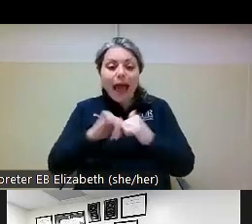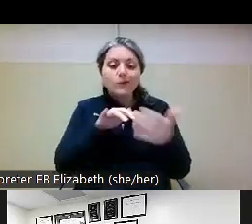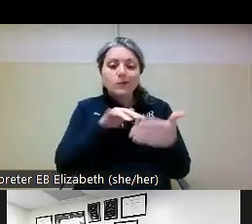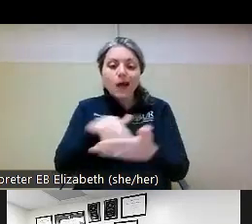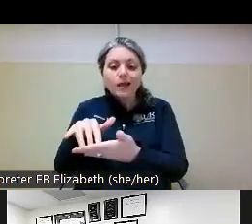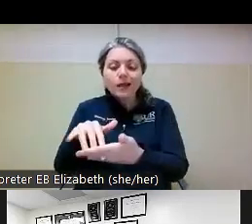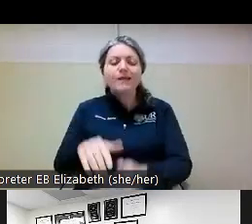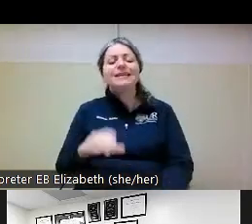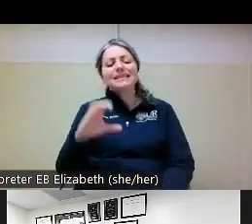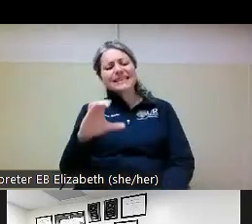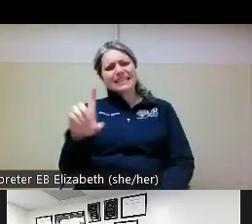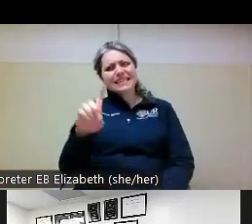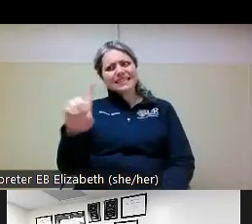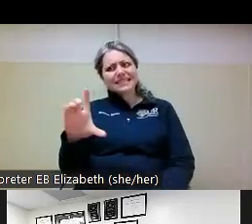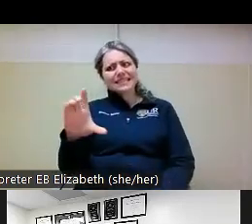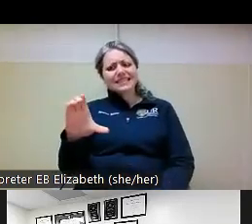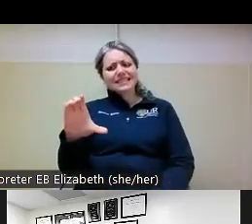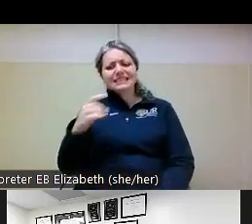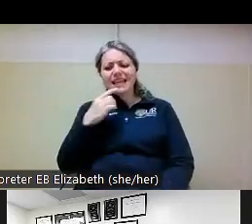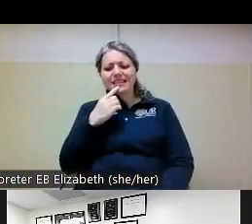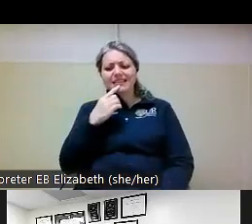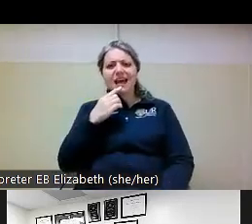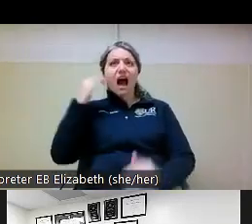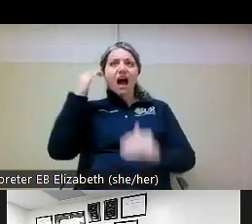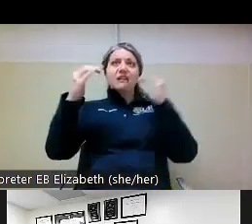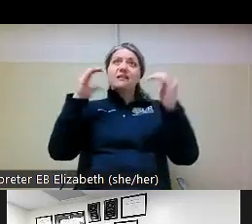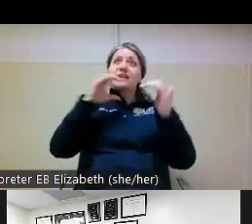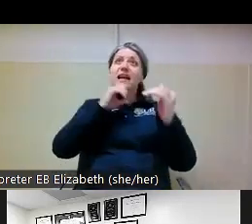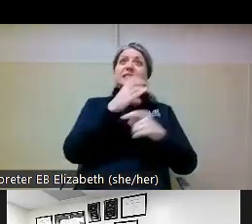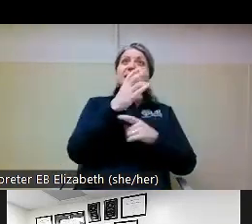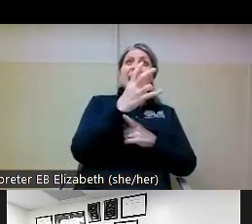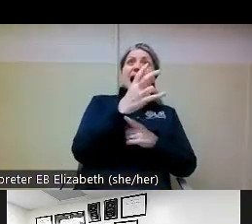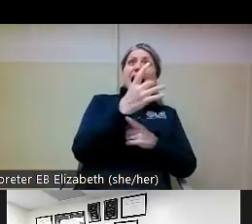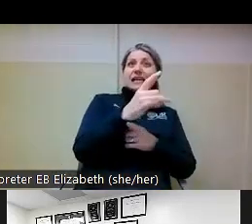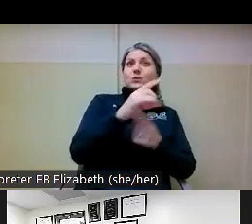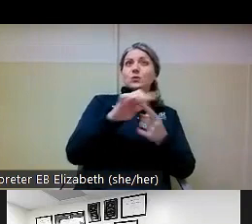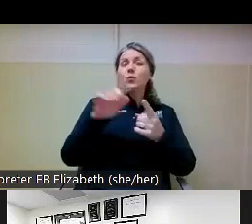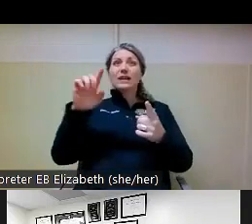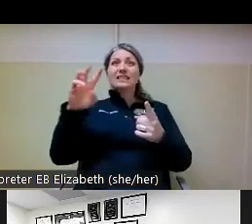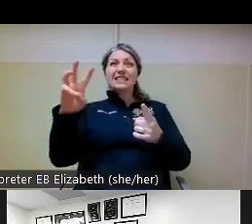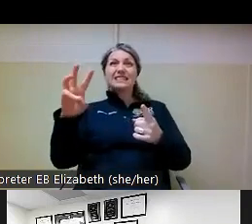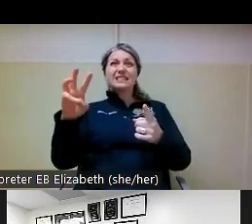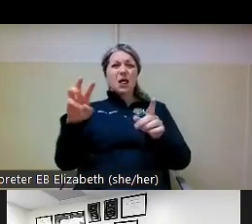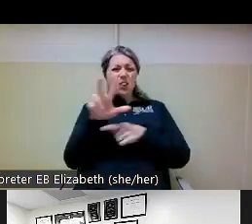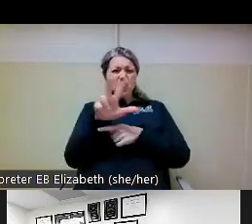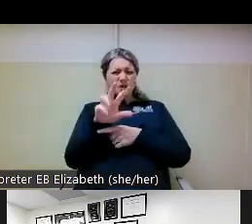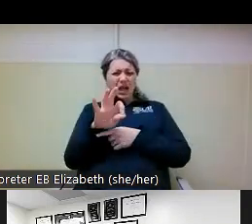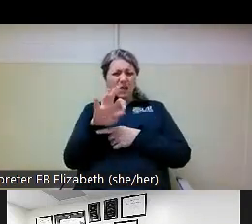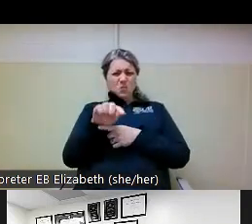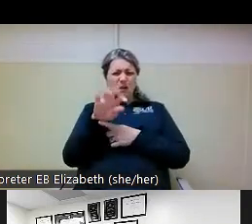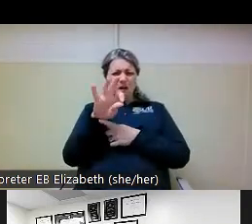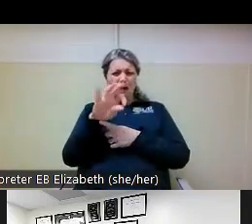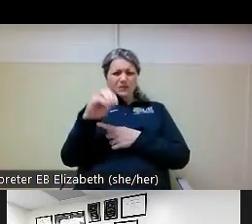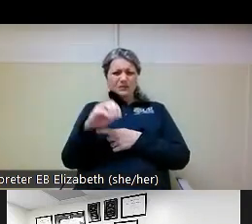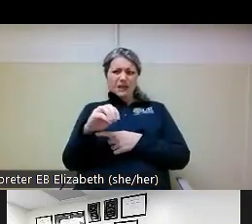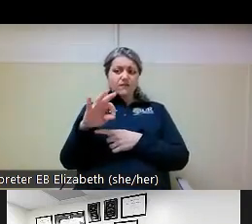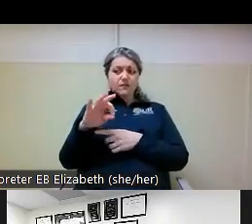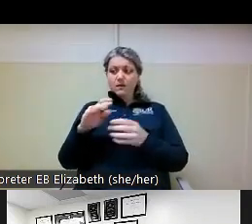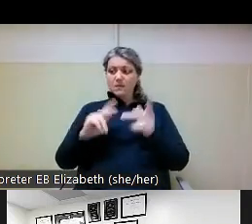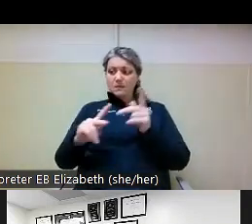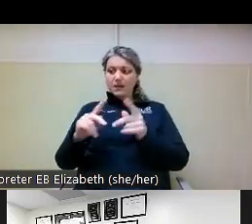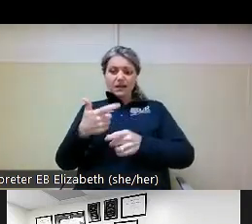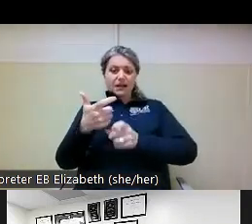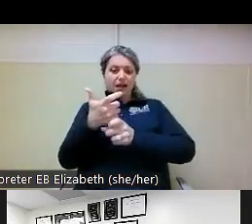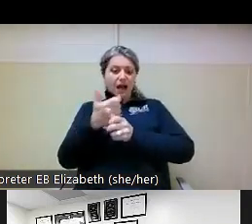CDC, among adults 18 to 26, only 39.9% of the population has actually received at least one